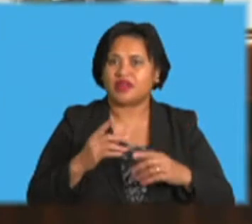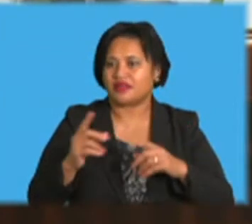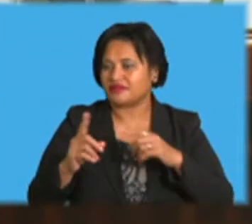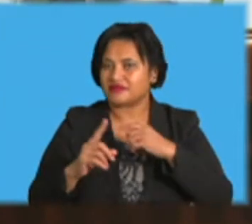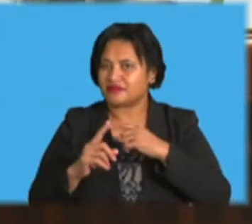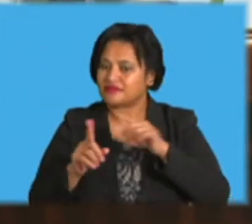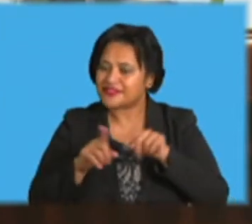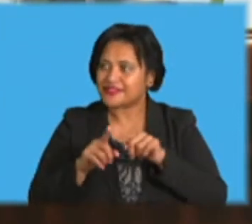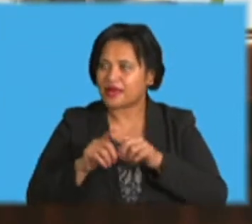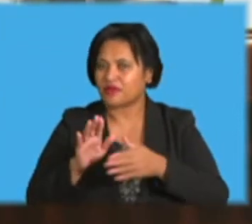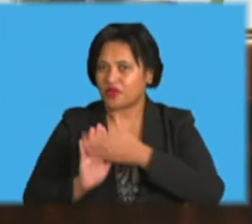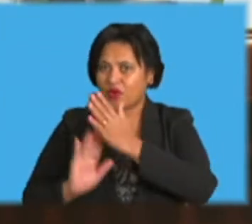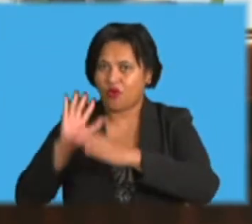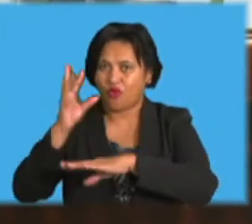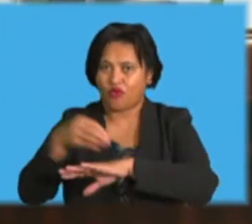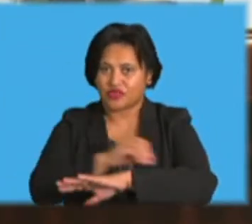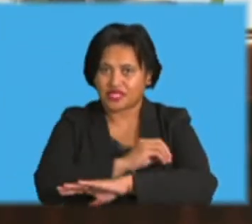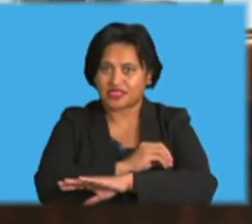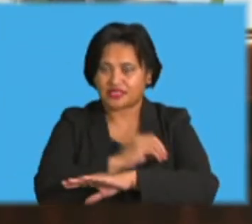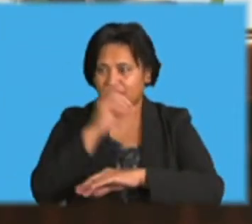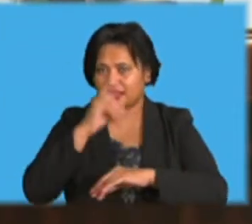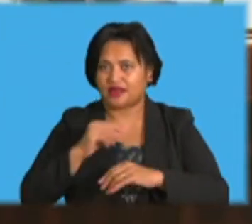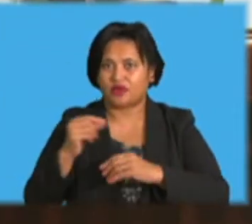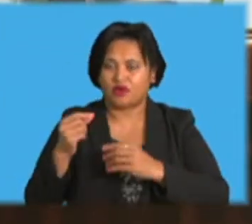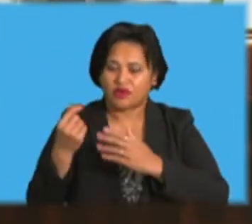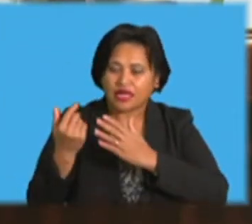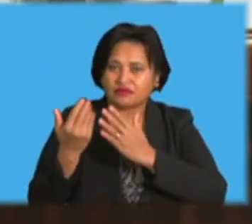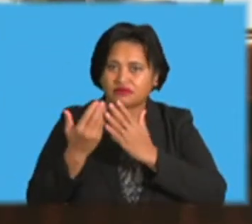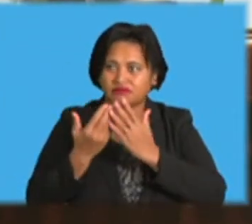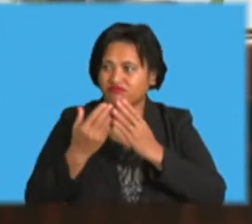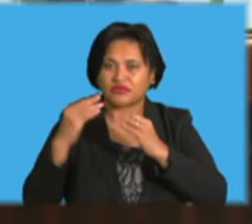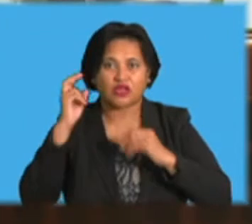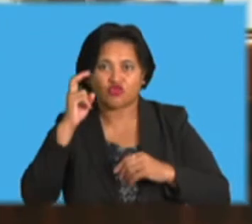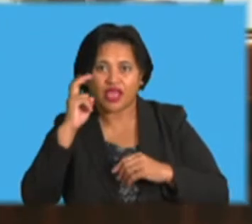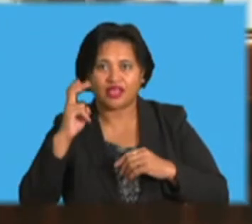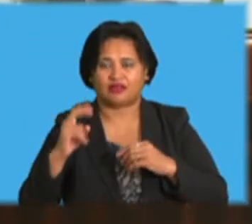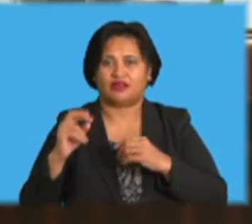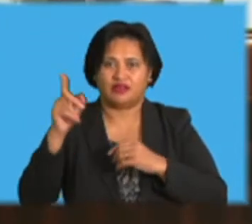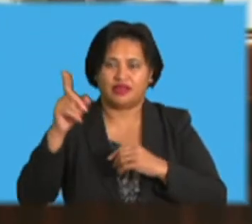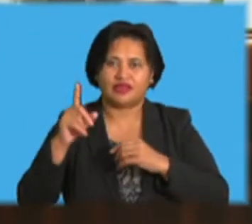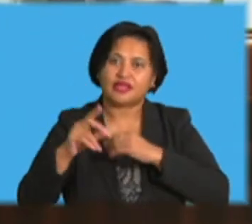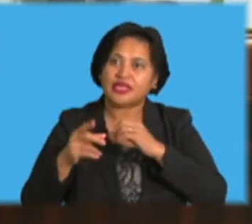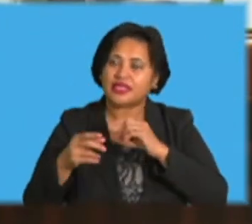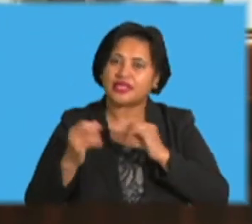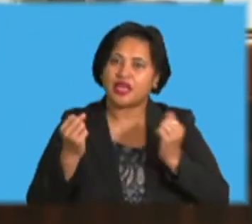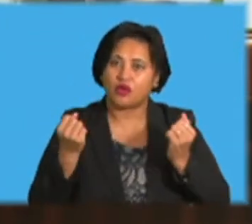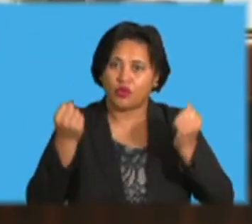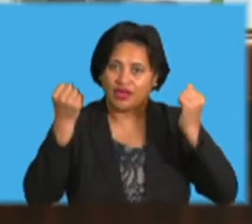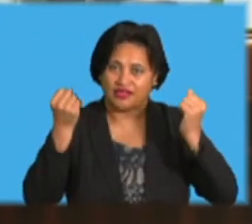special weightlifting academies. However, Weightlifting Fiji set the example, Madam